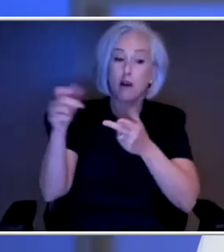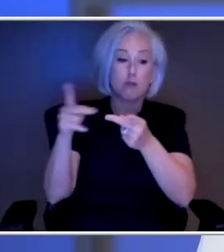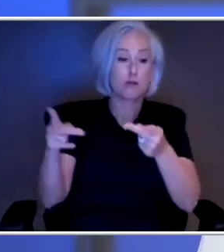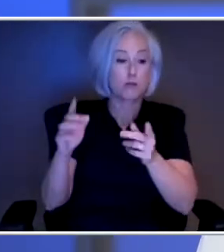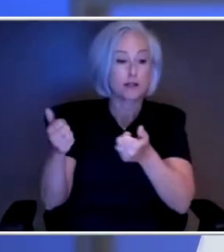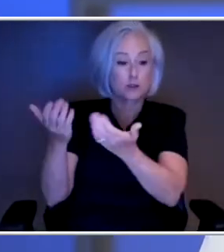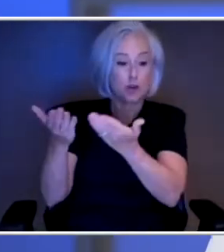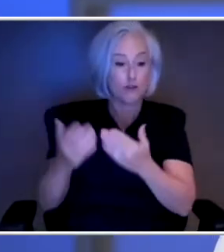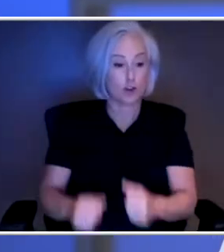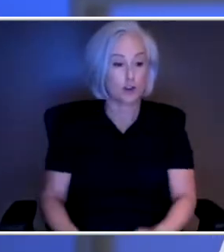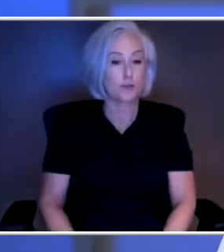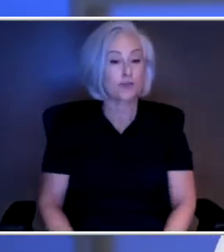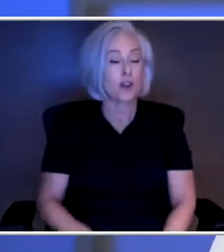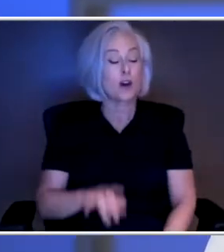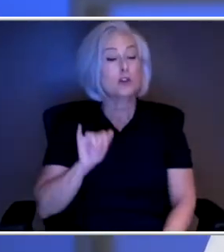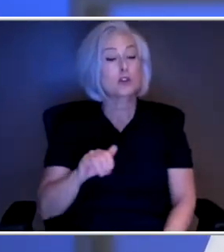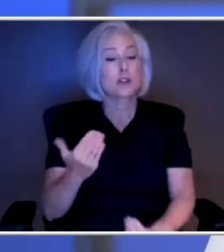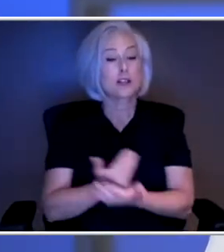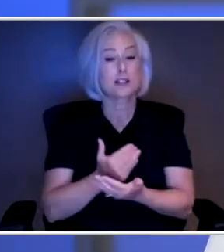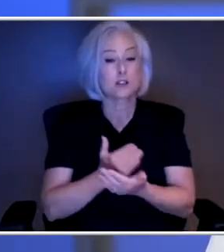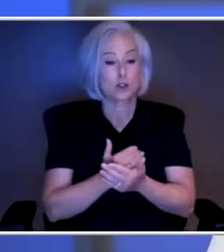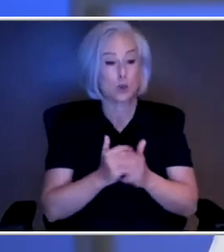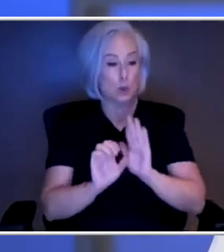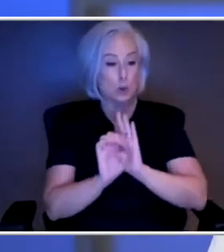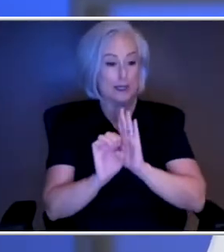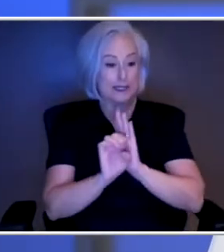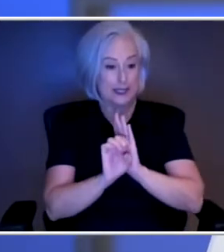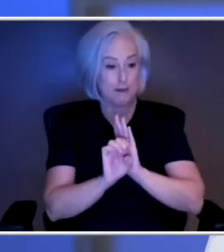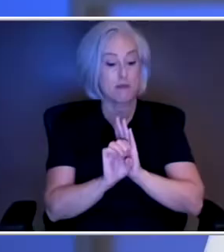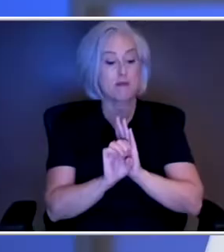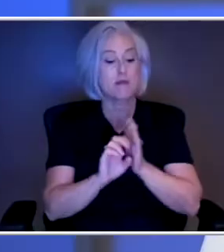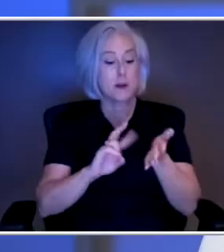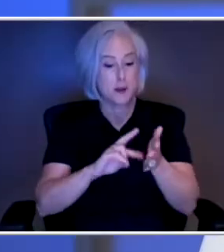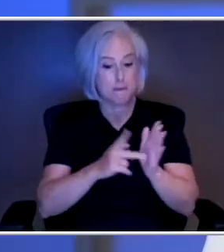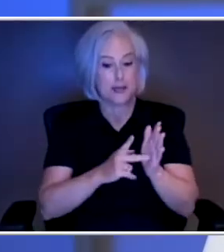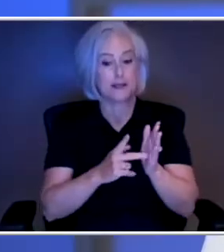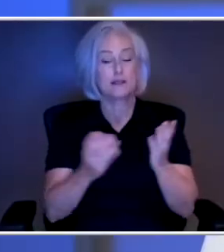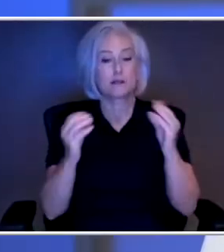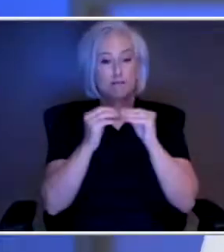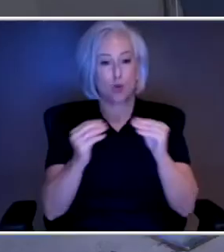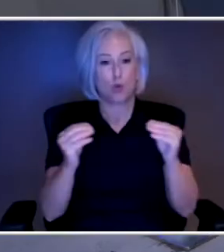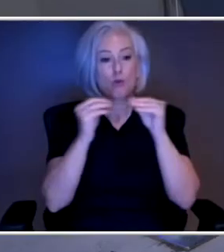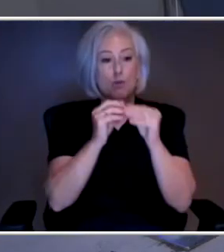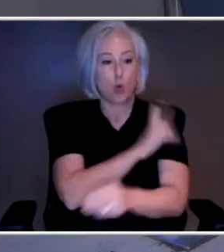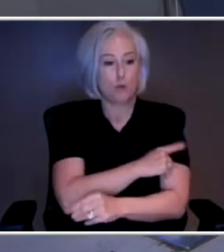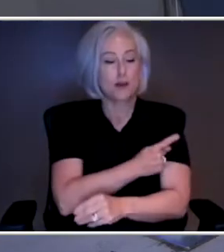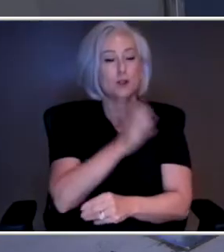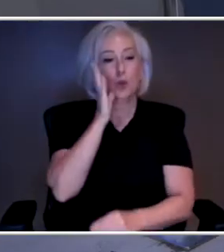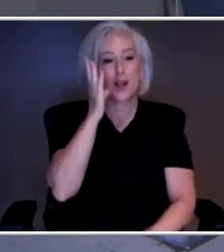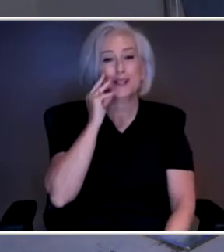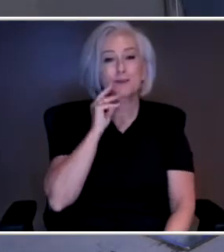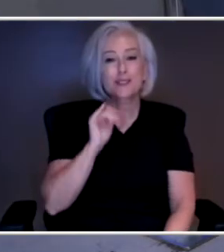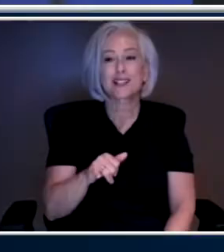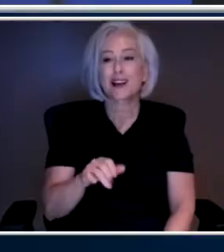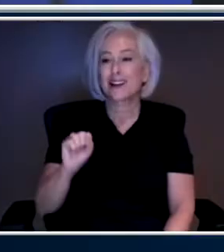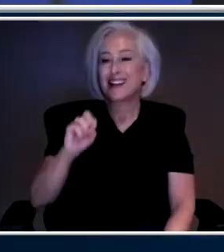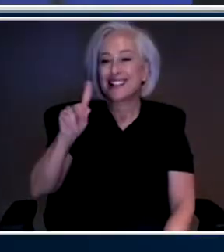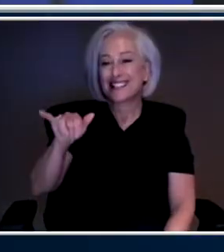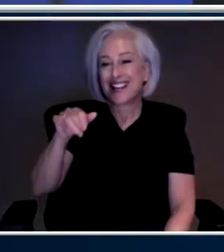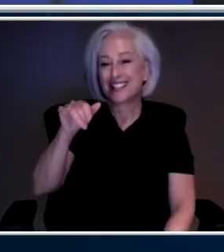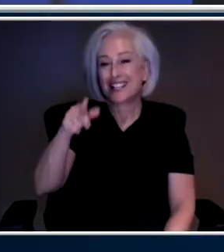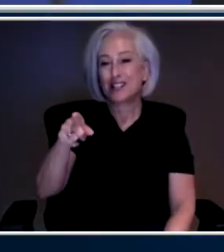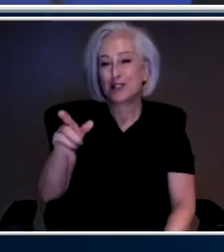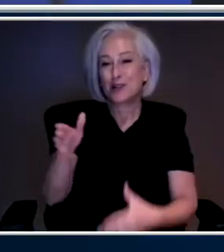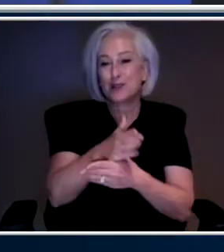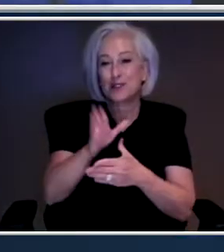wave of patients that will be experiencing what she's experienced. Sandy, you shared some photos from the weeks and months